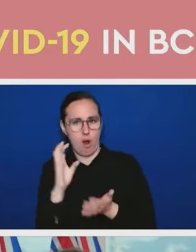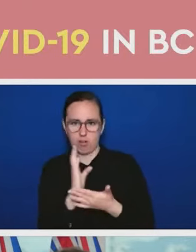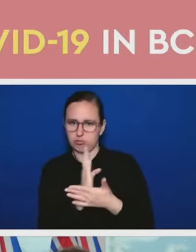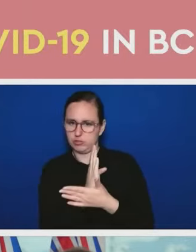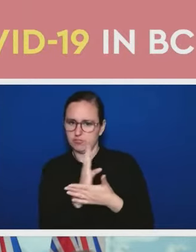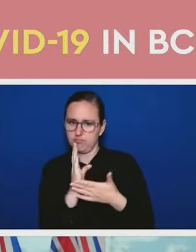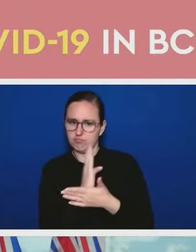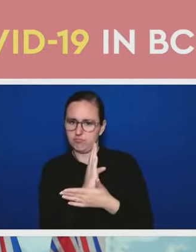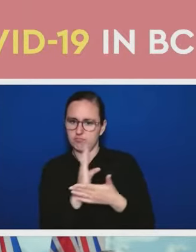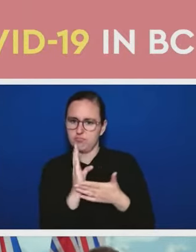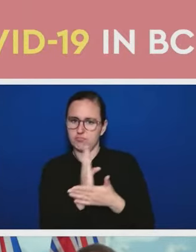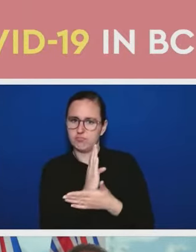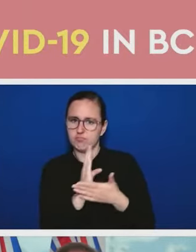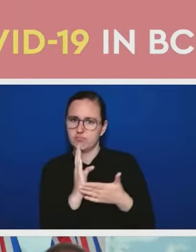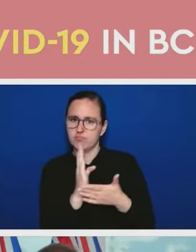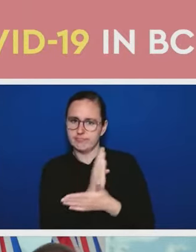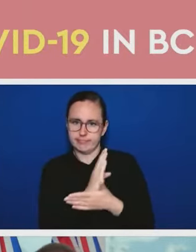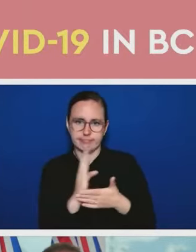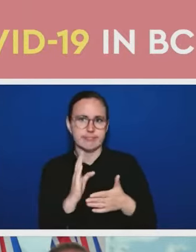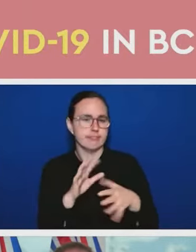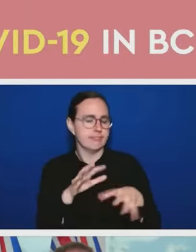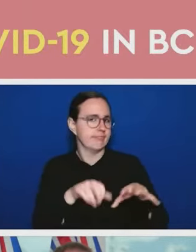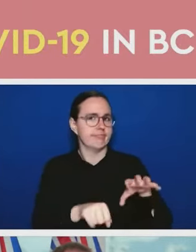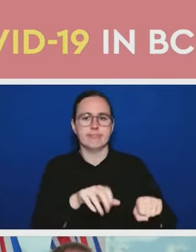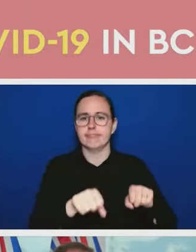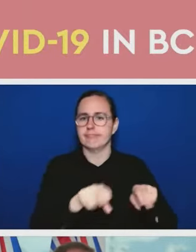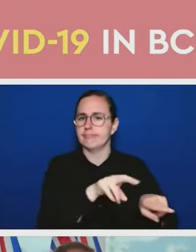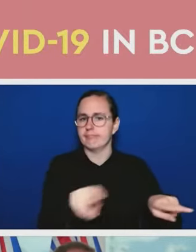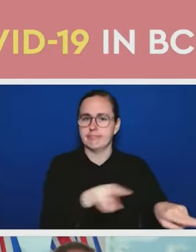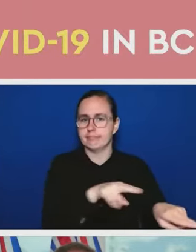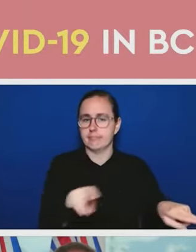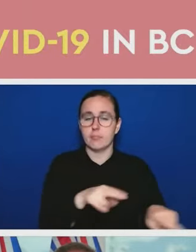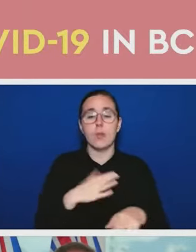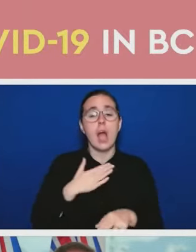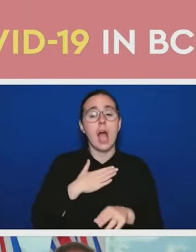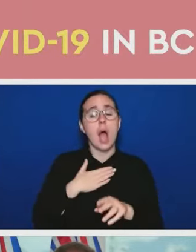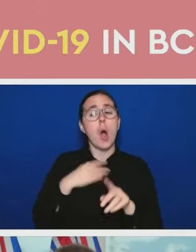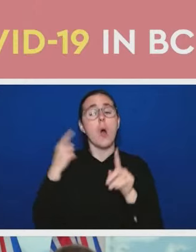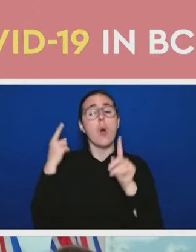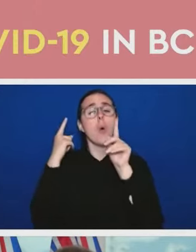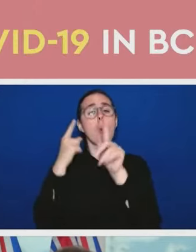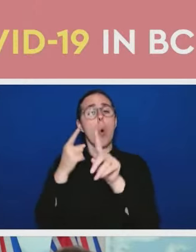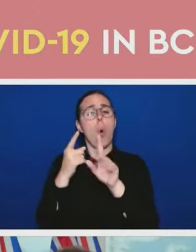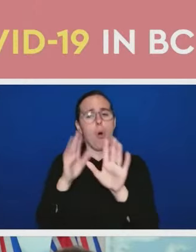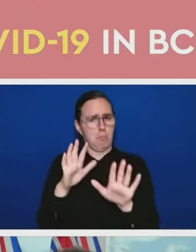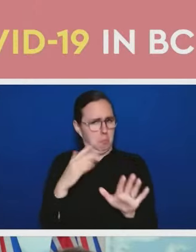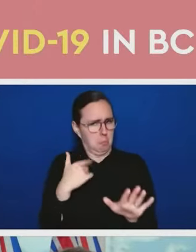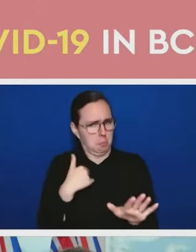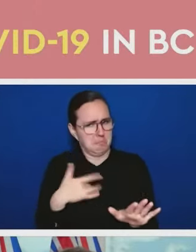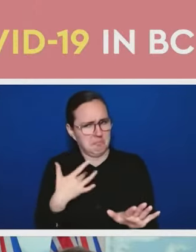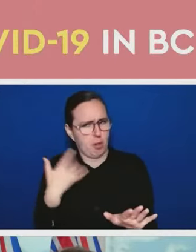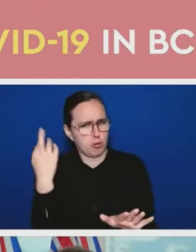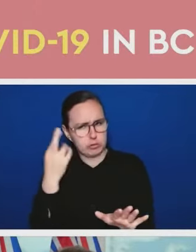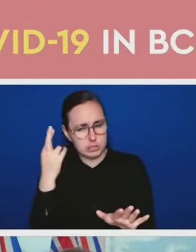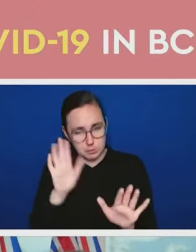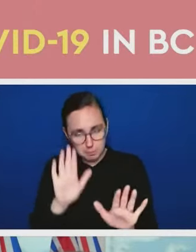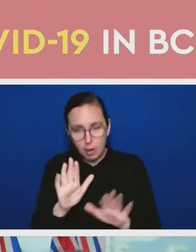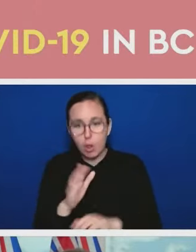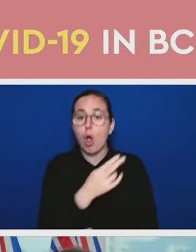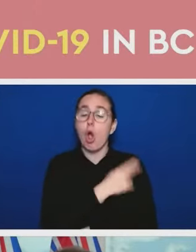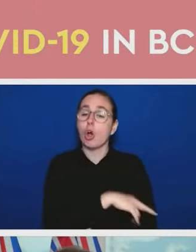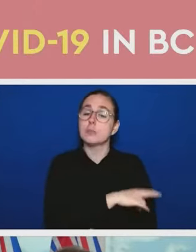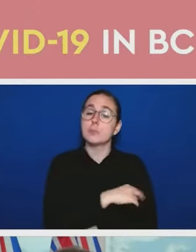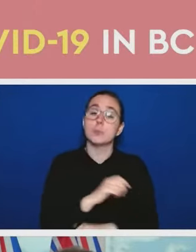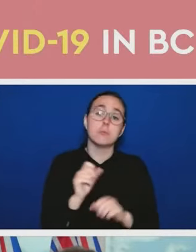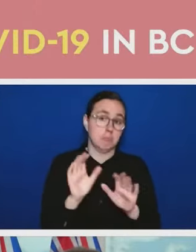range. And we want, and we think reasonably, that our hospitals can reasonably accommodate, not easily, I can